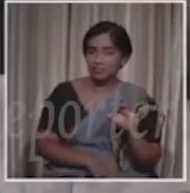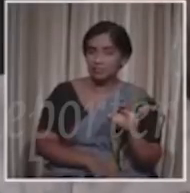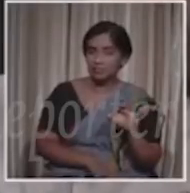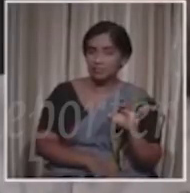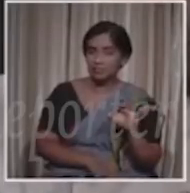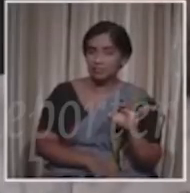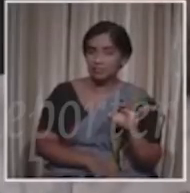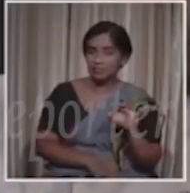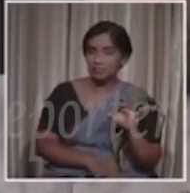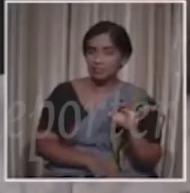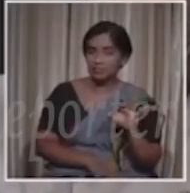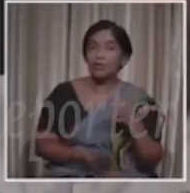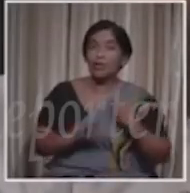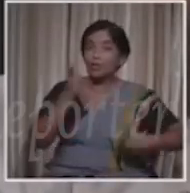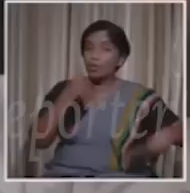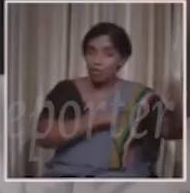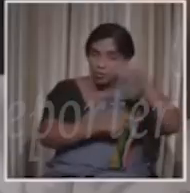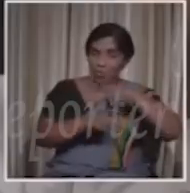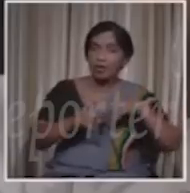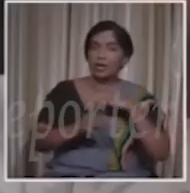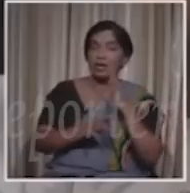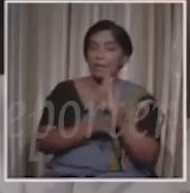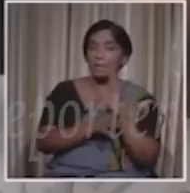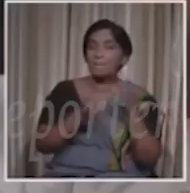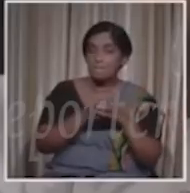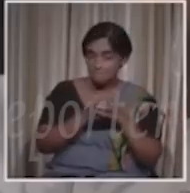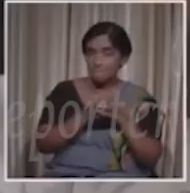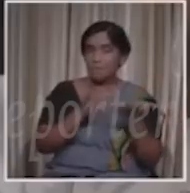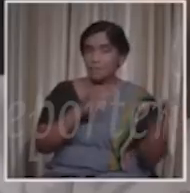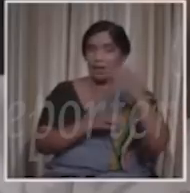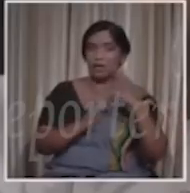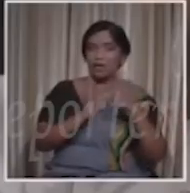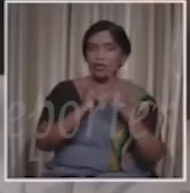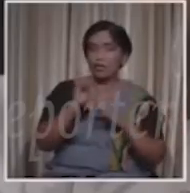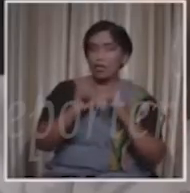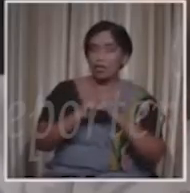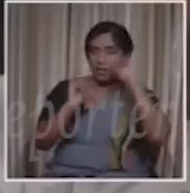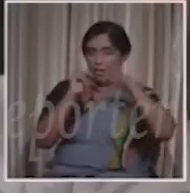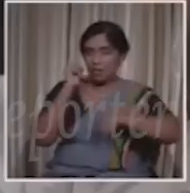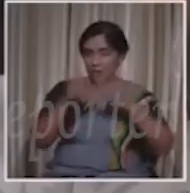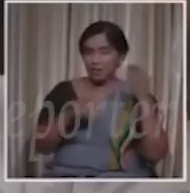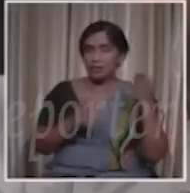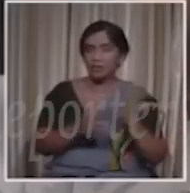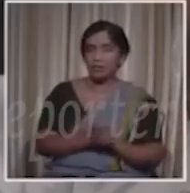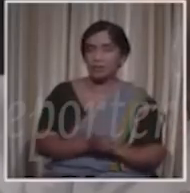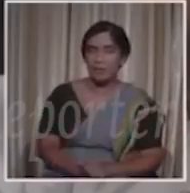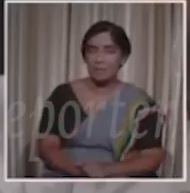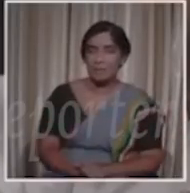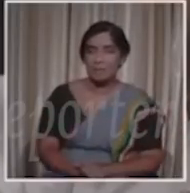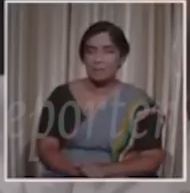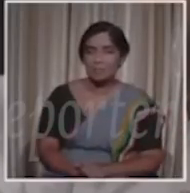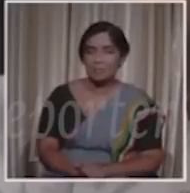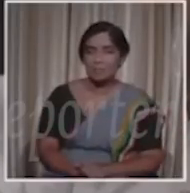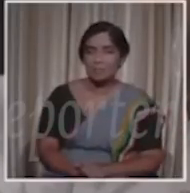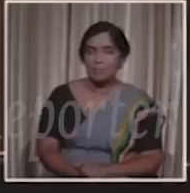these are all SLFPers who left the UNP. They broke away from our party. I'll incorporate them first in the UNP, then we'll get you back. But you